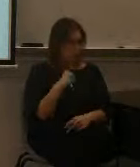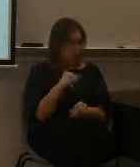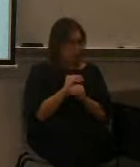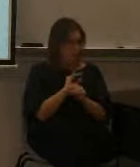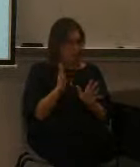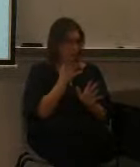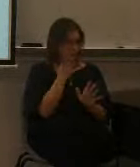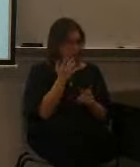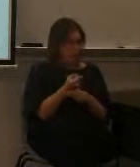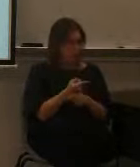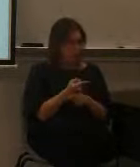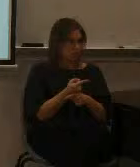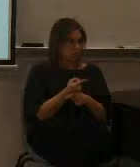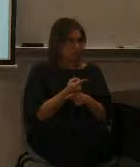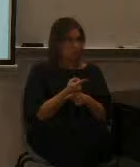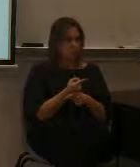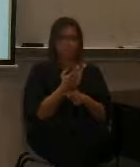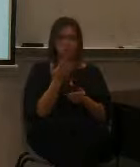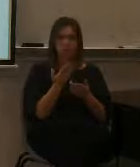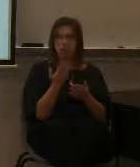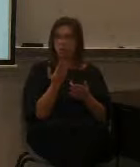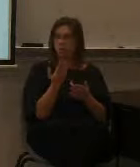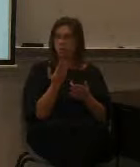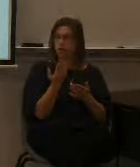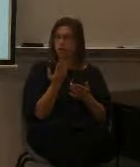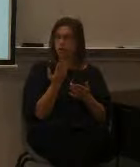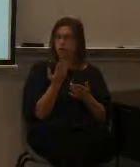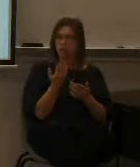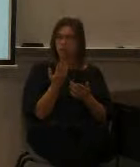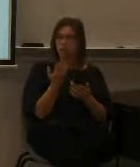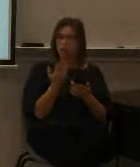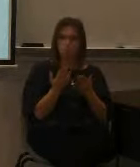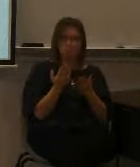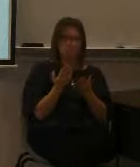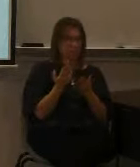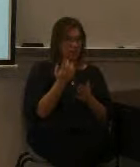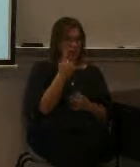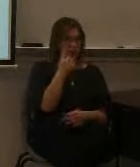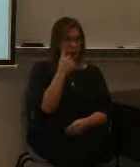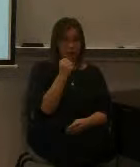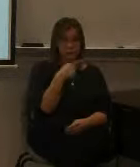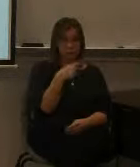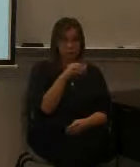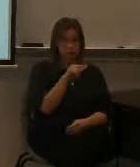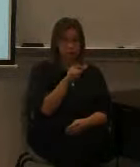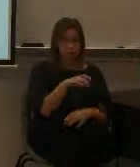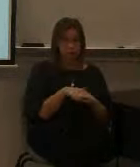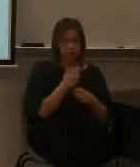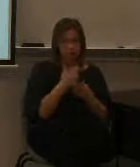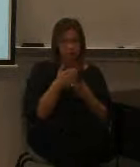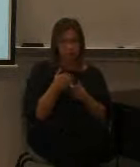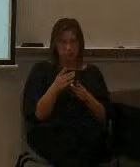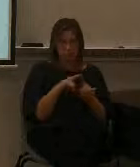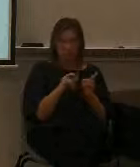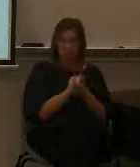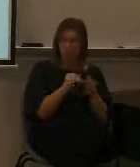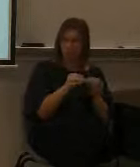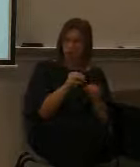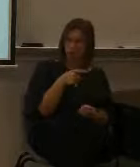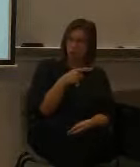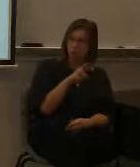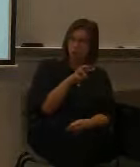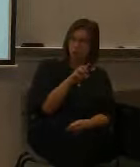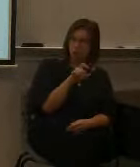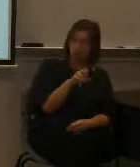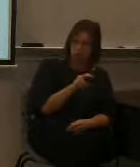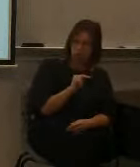spectacular. Probably maybe the eye spots on sunfish, but those might be a predation thing too. They might be a fake